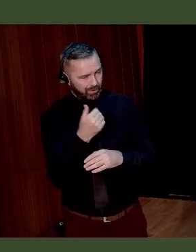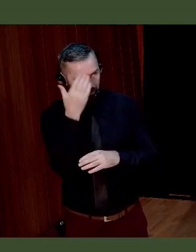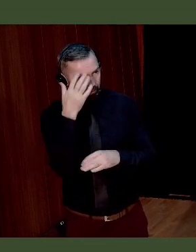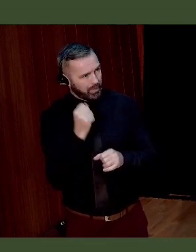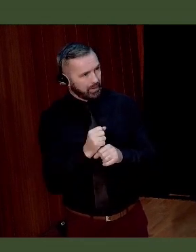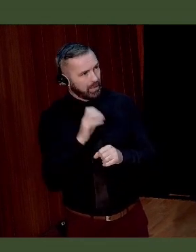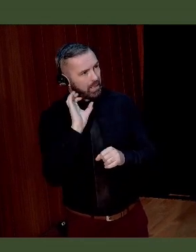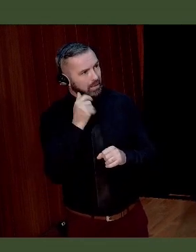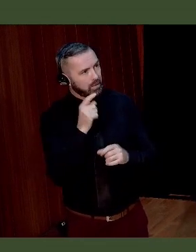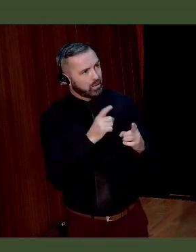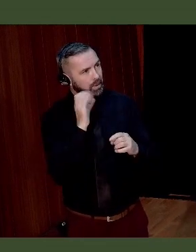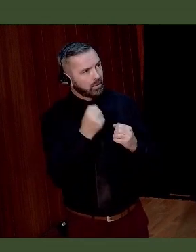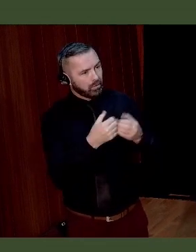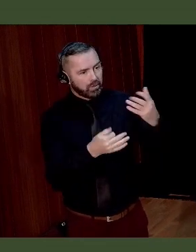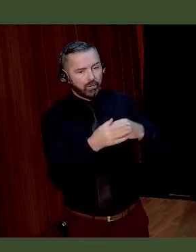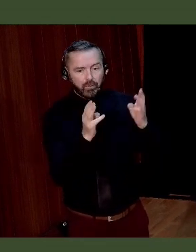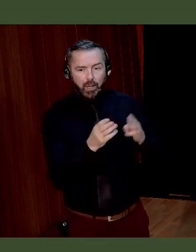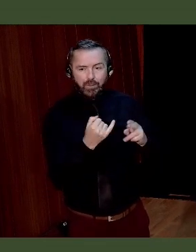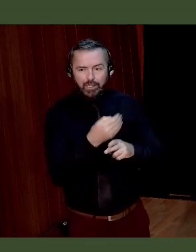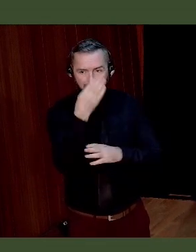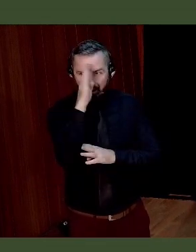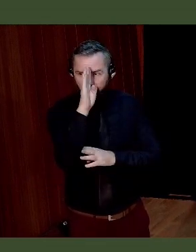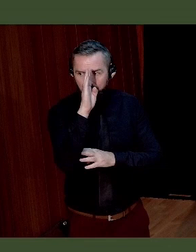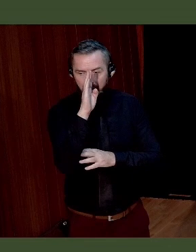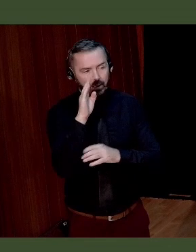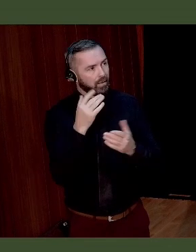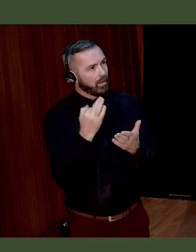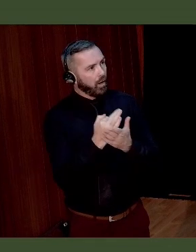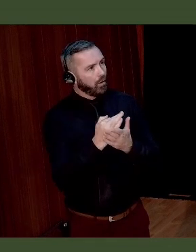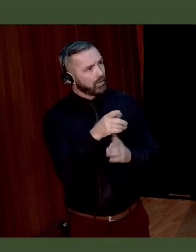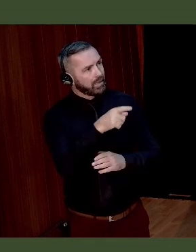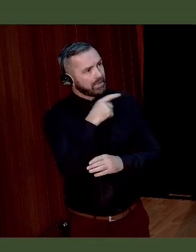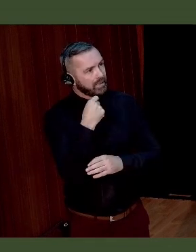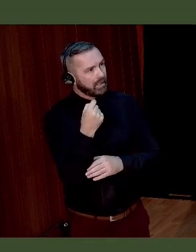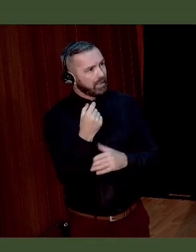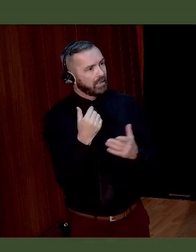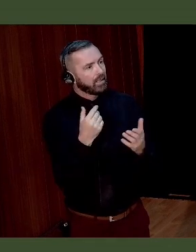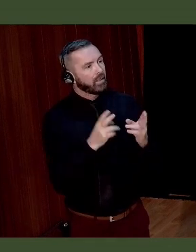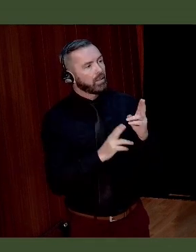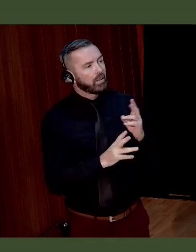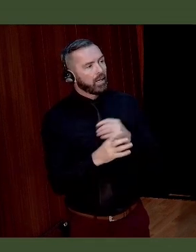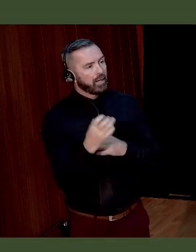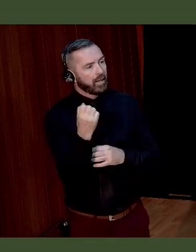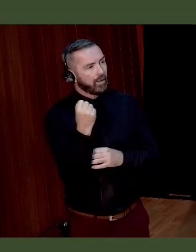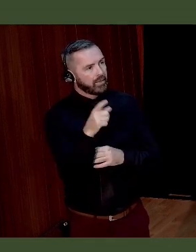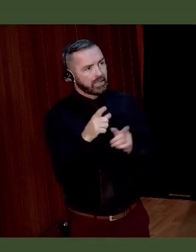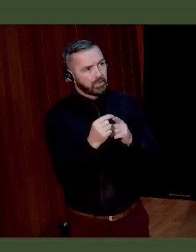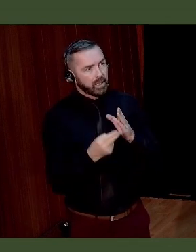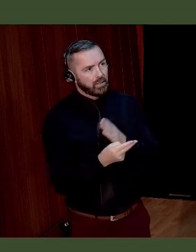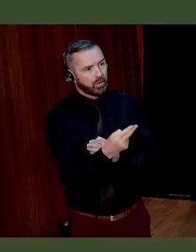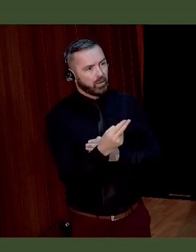a result of the various powers in the state and the church, as is often claimed. It's certain that there was this sped